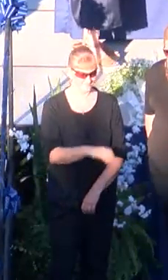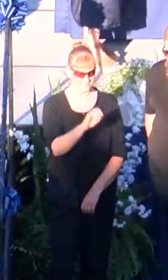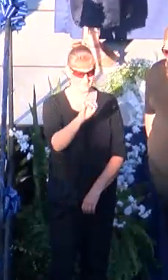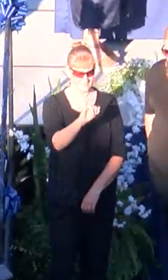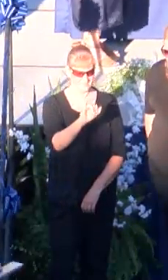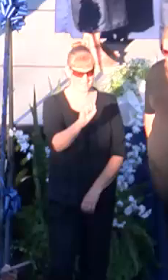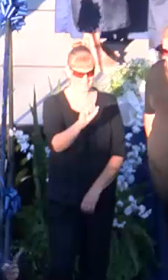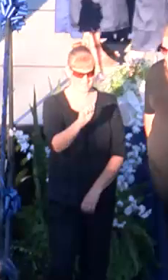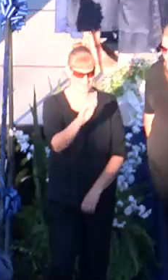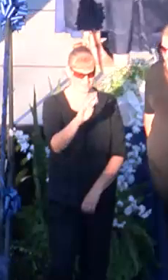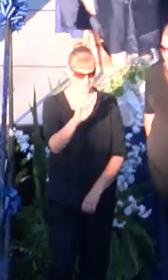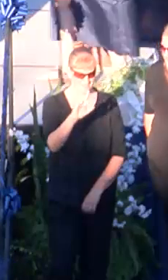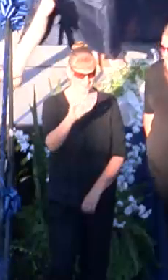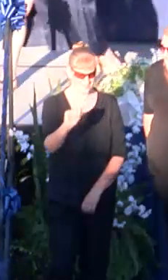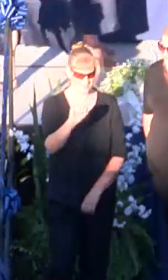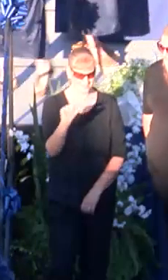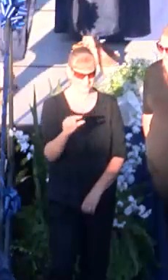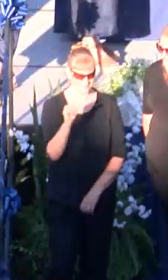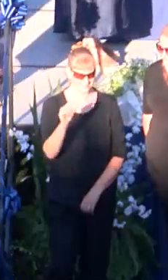Isabella Gutowski.